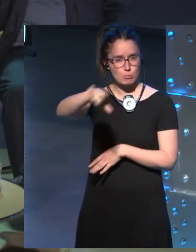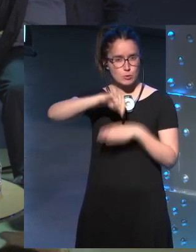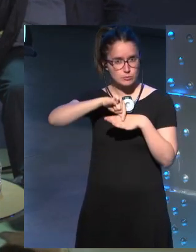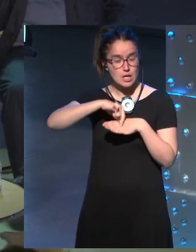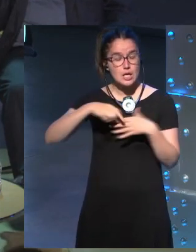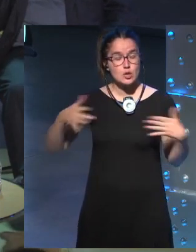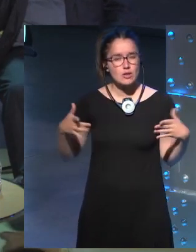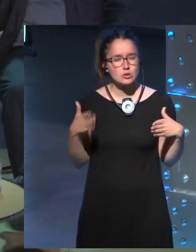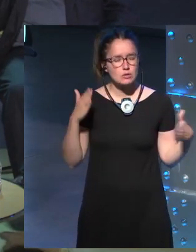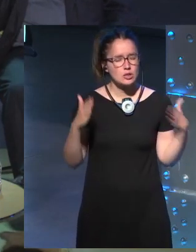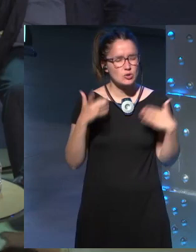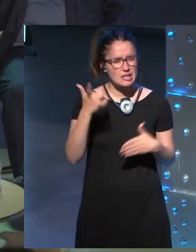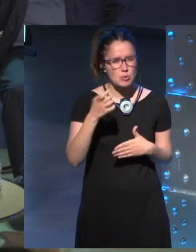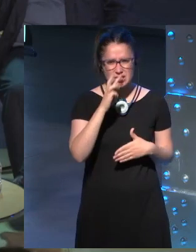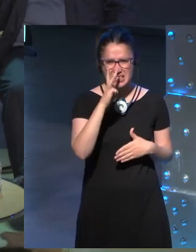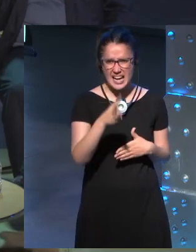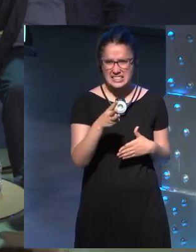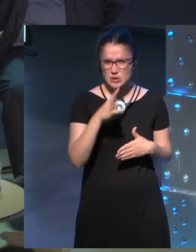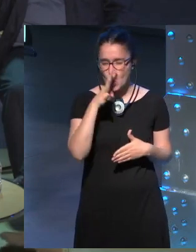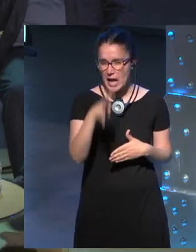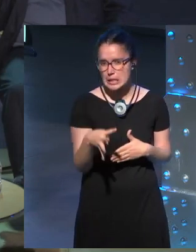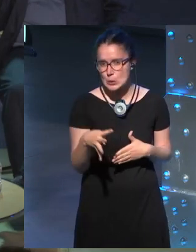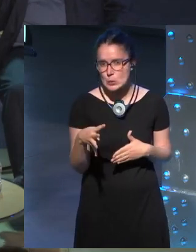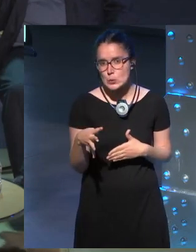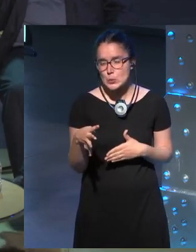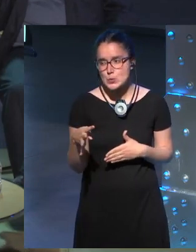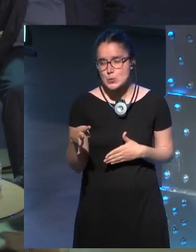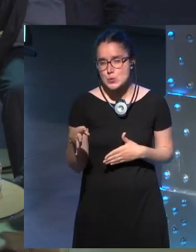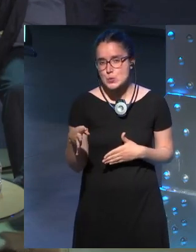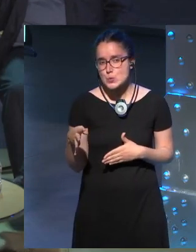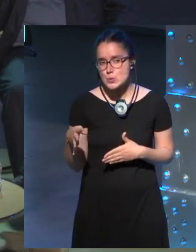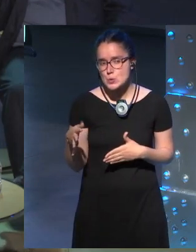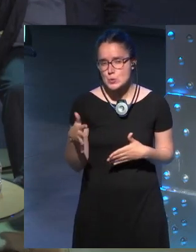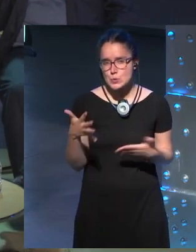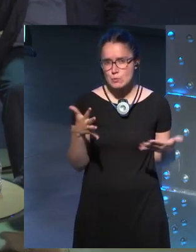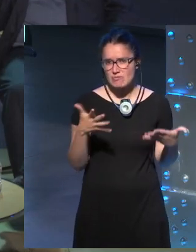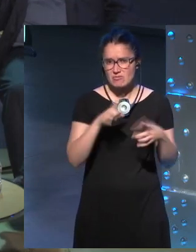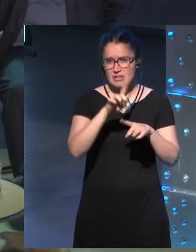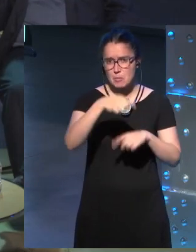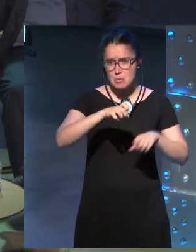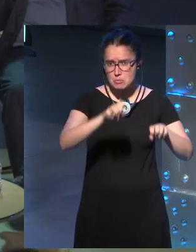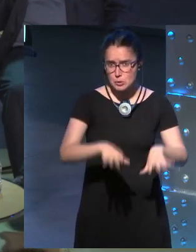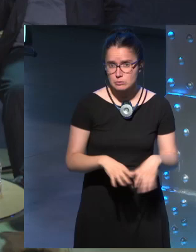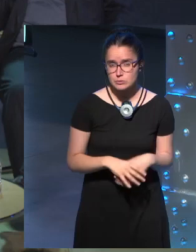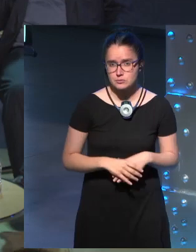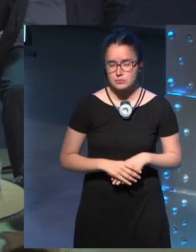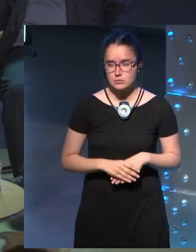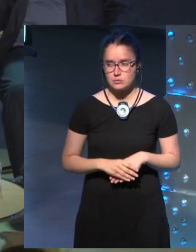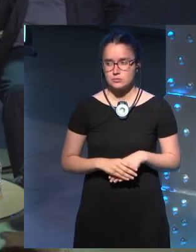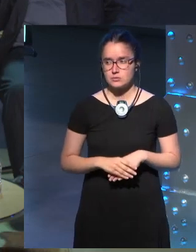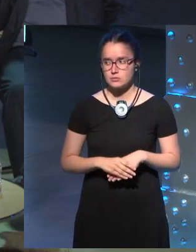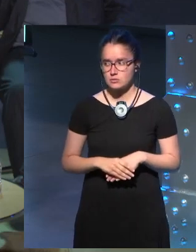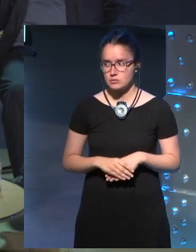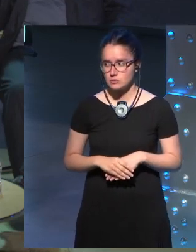3 seasons? 4 or 5. 4 or 5 seasons. Okay. He also stopped, right? No.